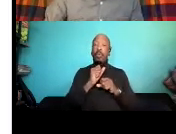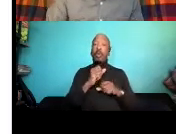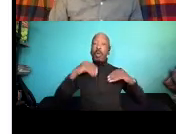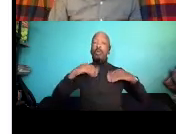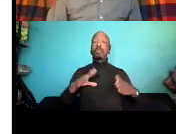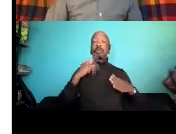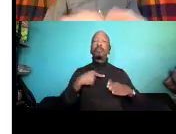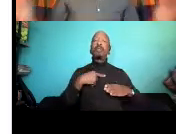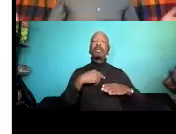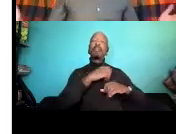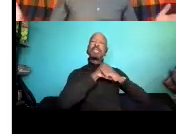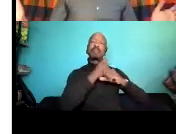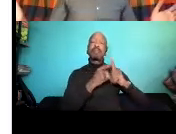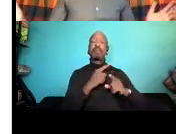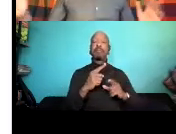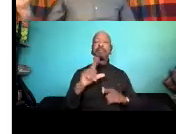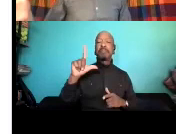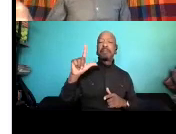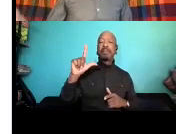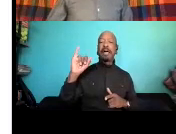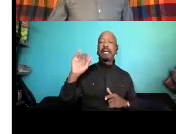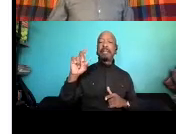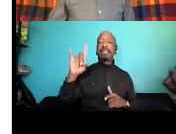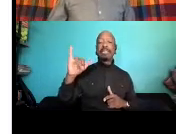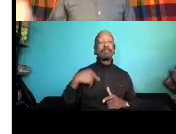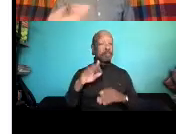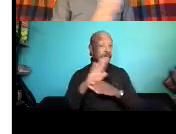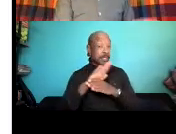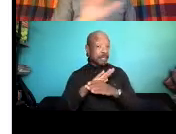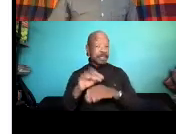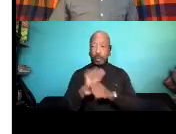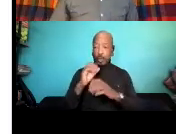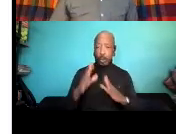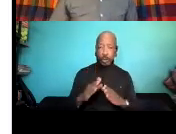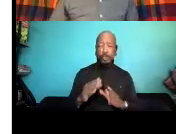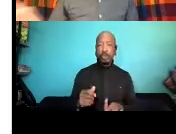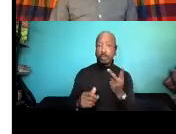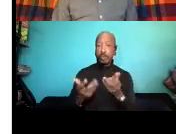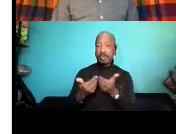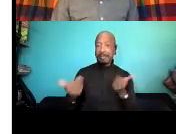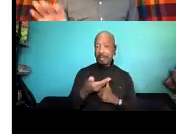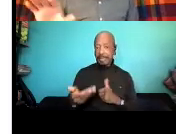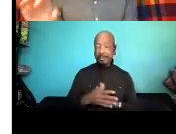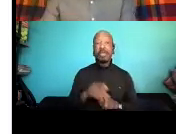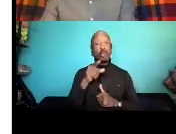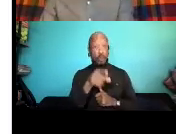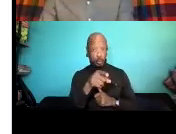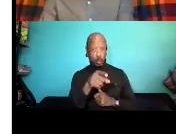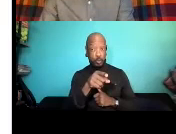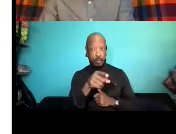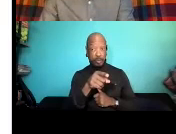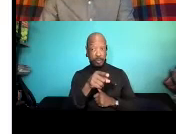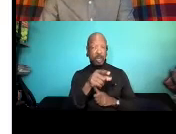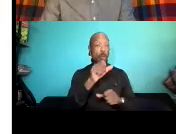liability. The idea is that the business and its worker owners are two separate things. And you, as a worker owner